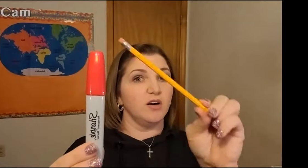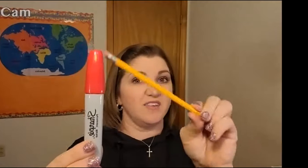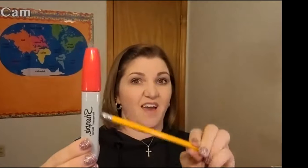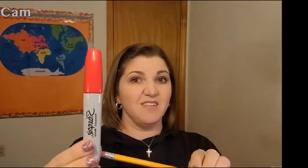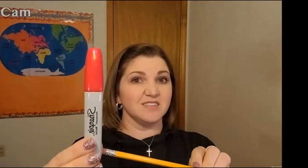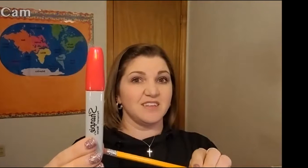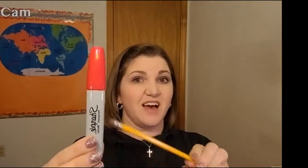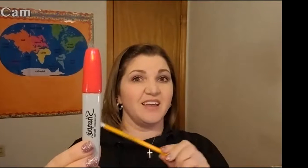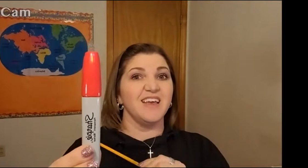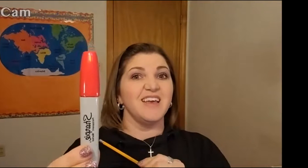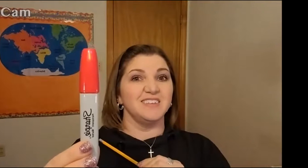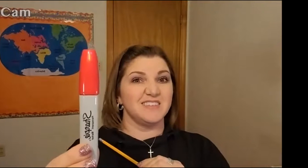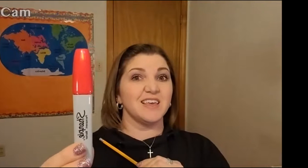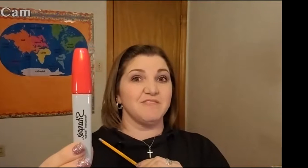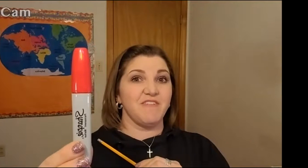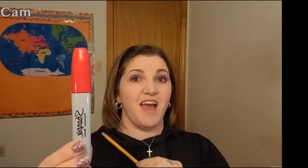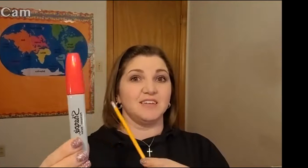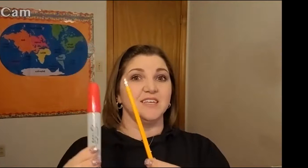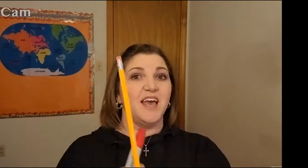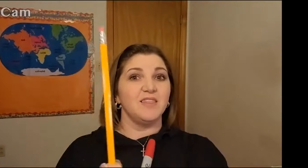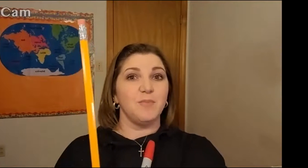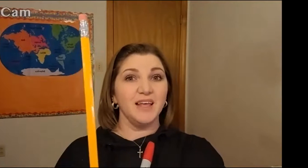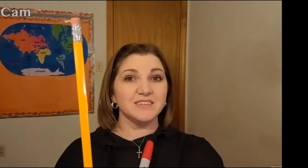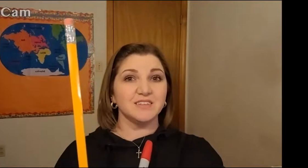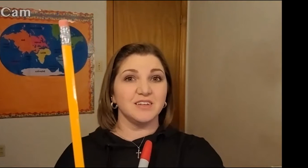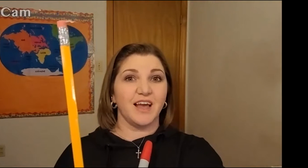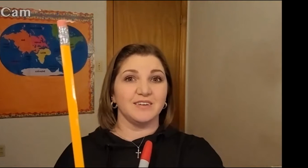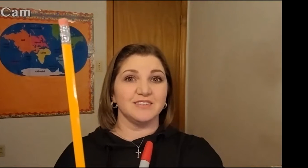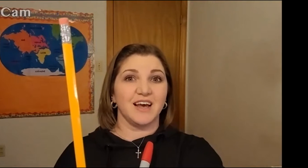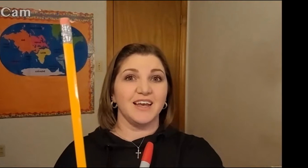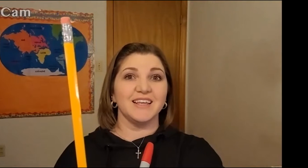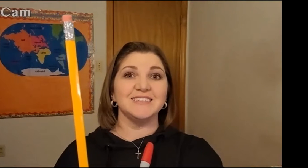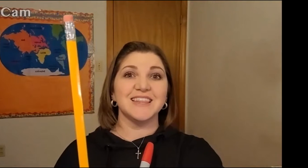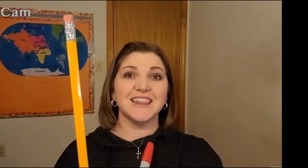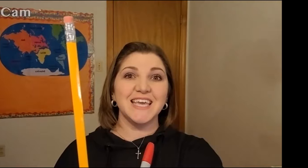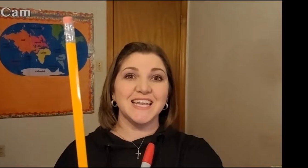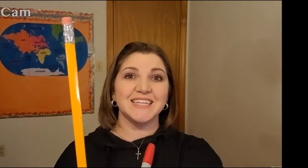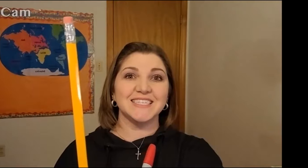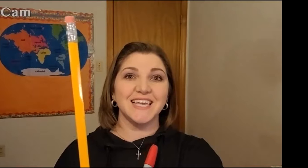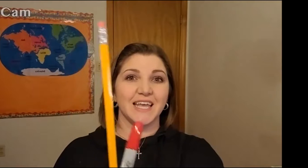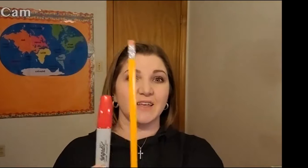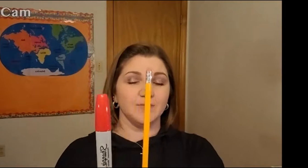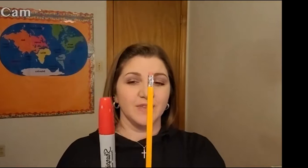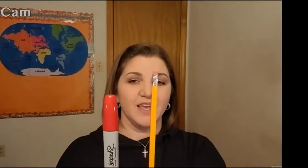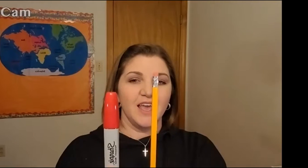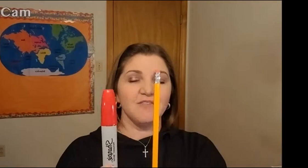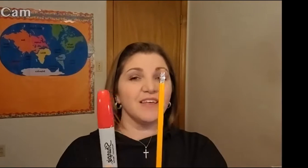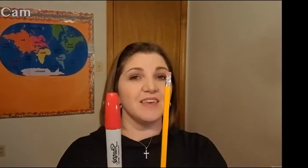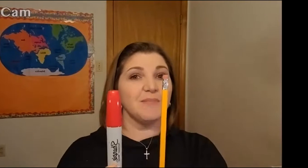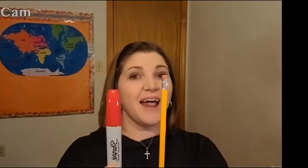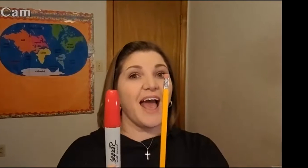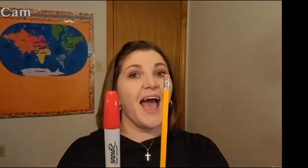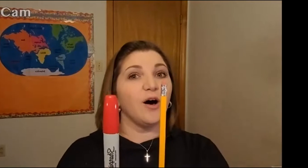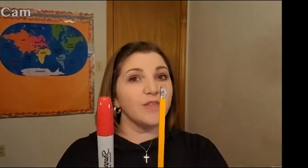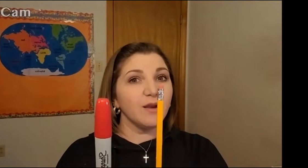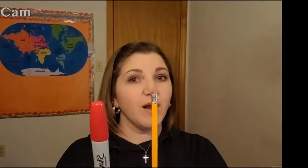marker on the outside is thick and fat, and the pencil on the outside is thin and skinny. If I think